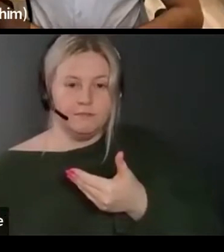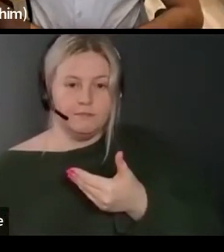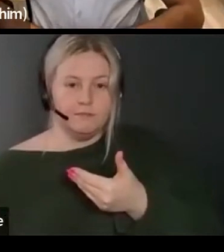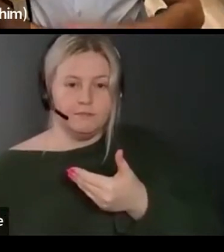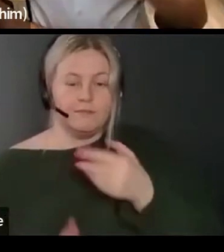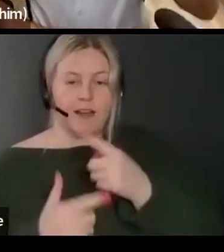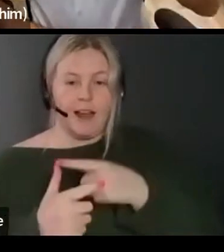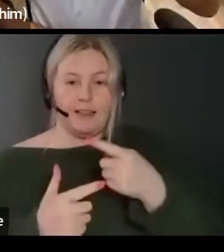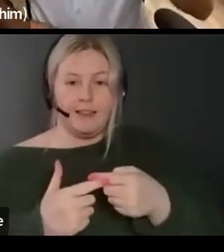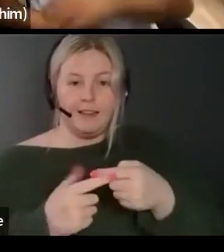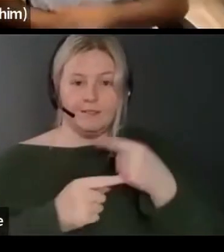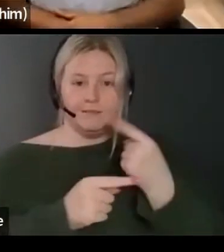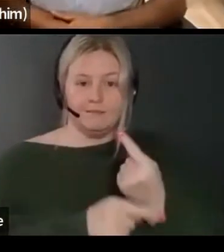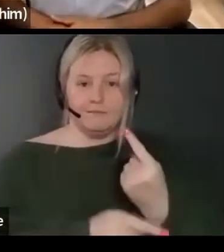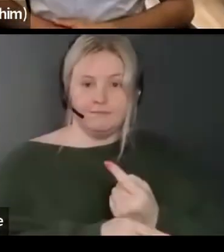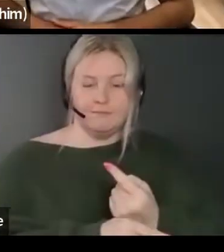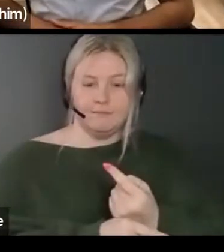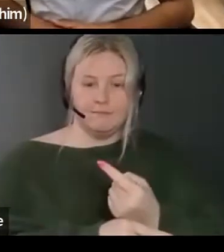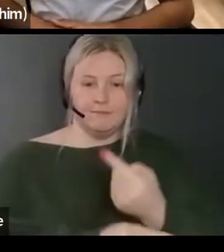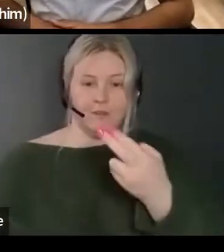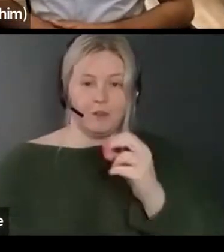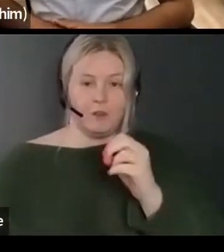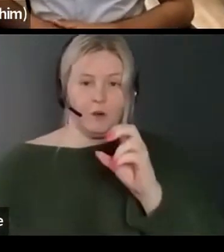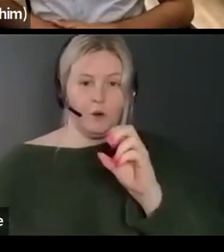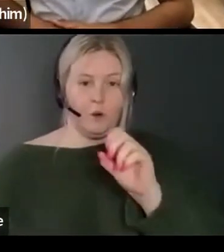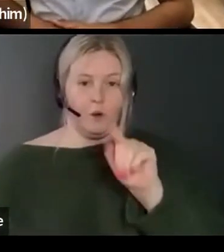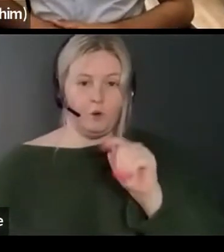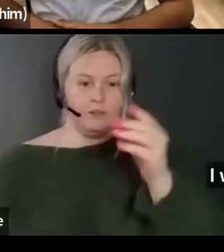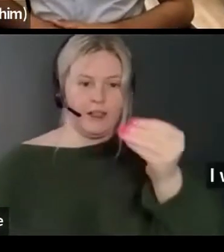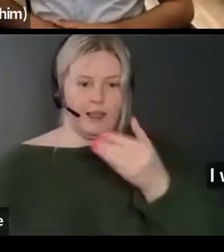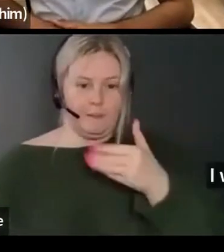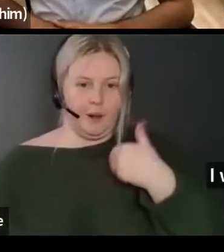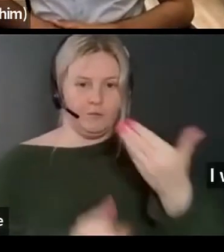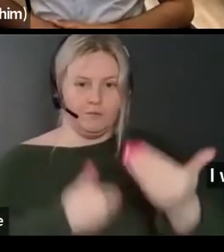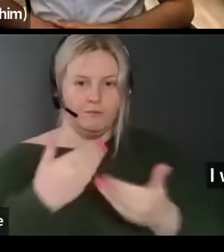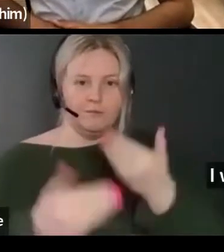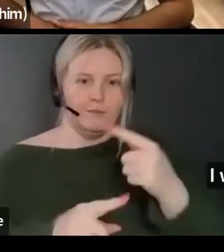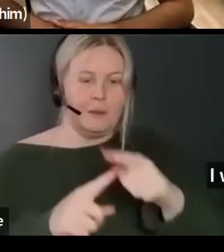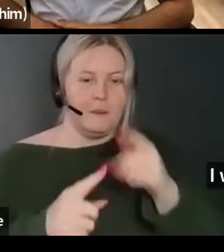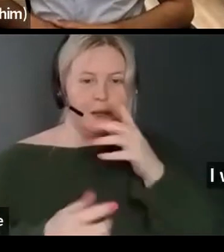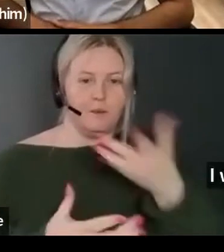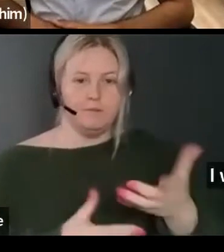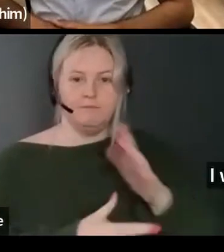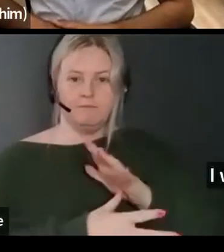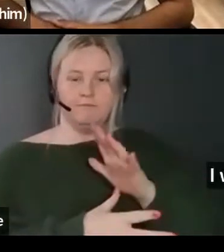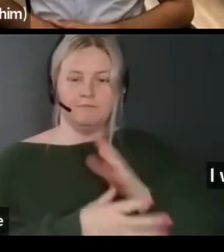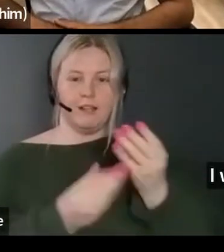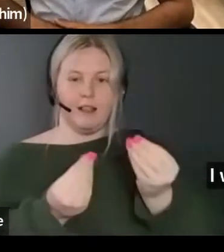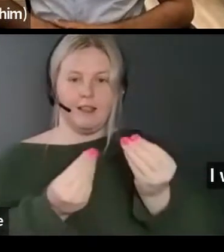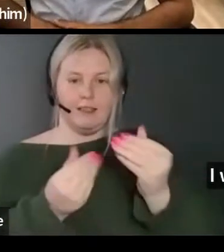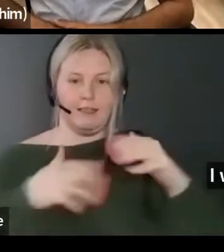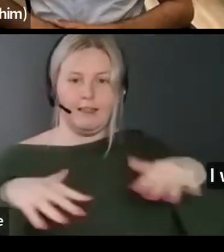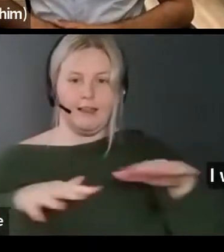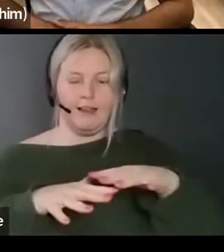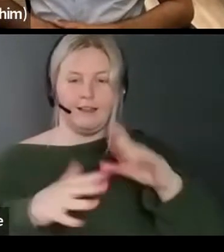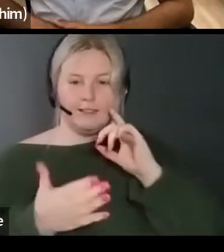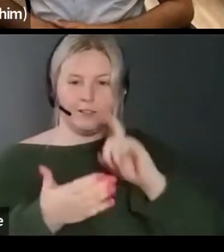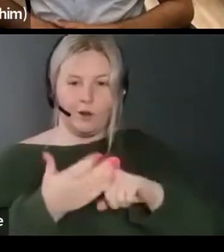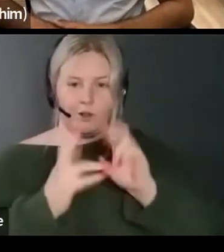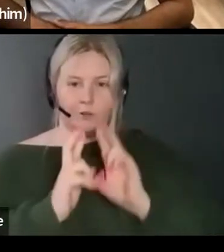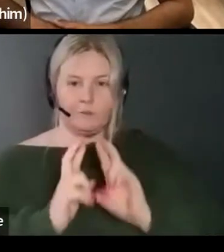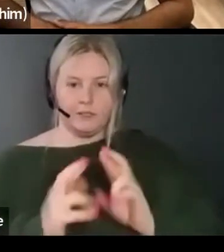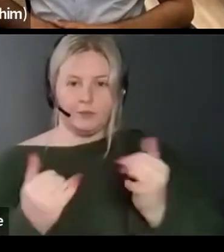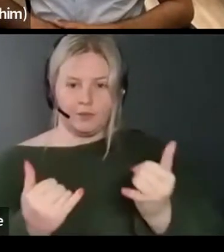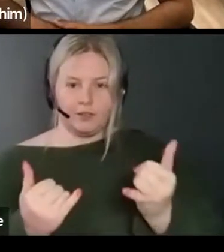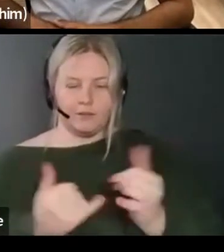hosts can keep me in the loop, but I'll just prioritize the land acknowledgement right now. And I am